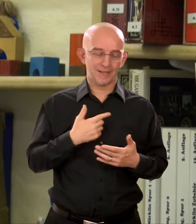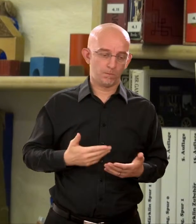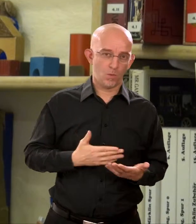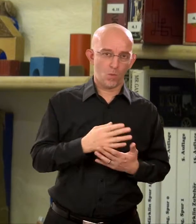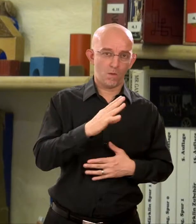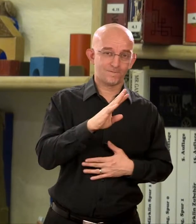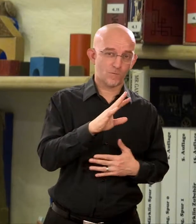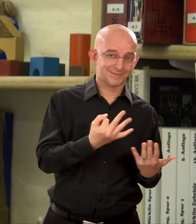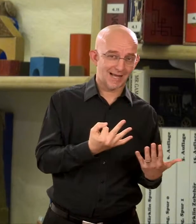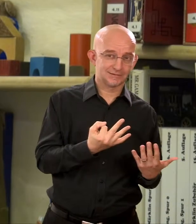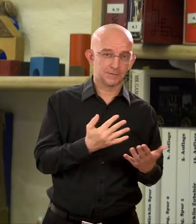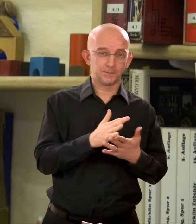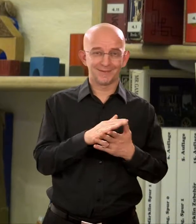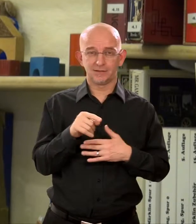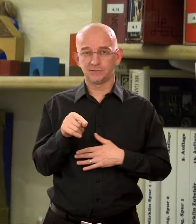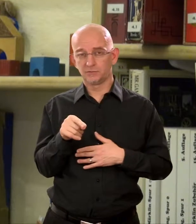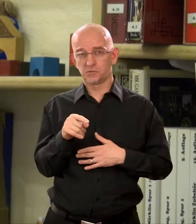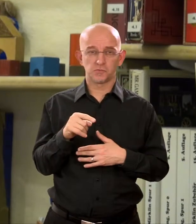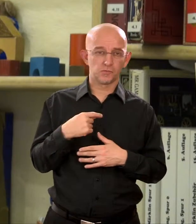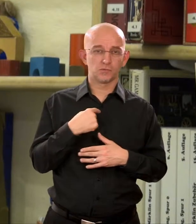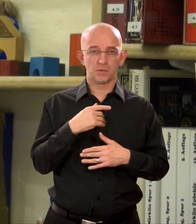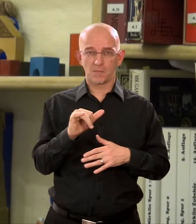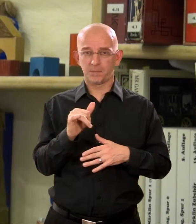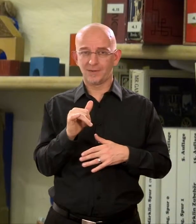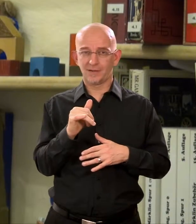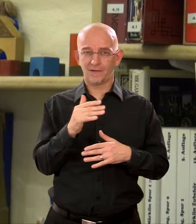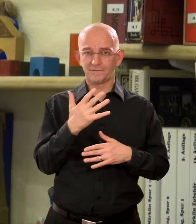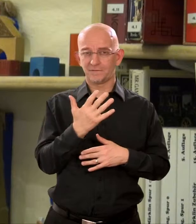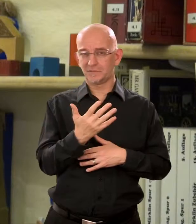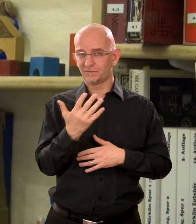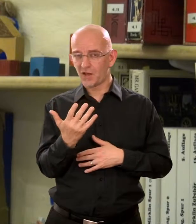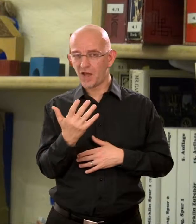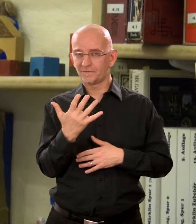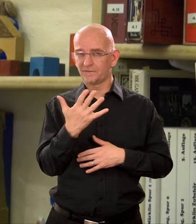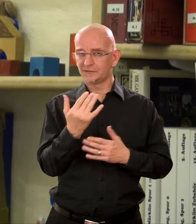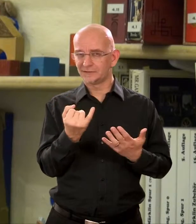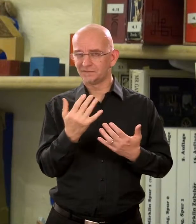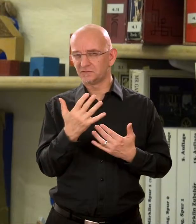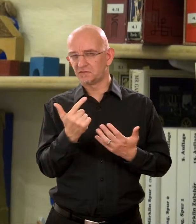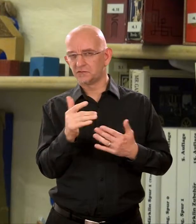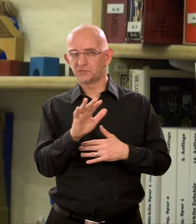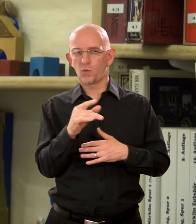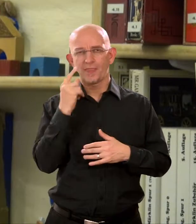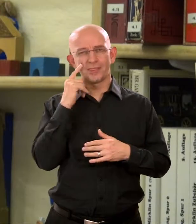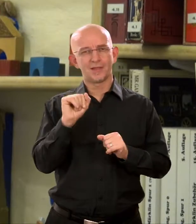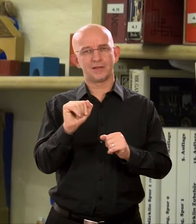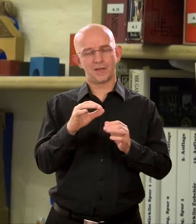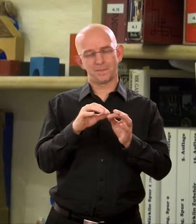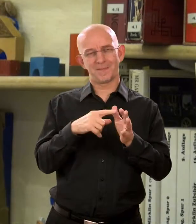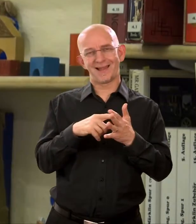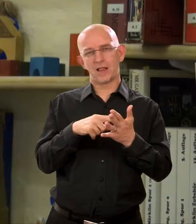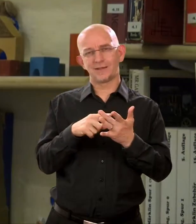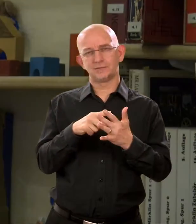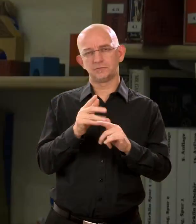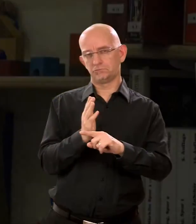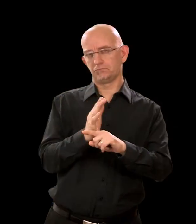born in 48, this would have been about 55, 56, 57. So I would imagine some early